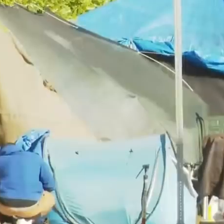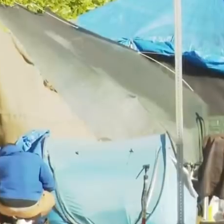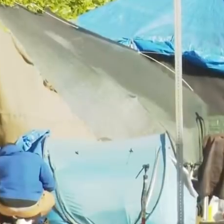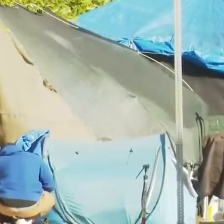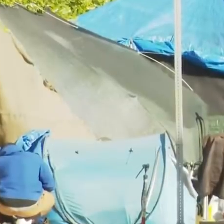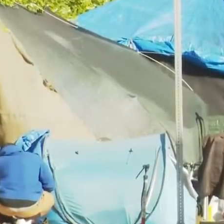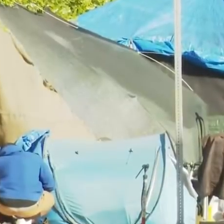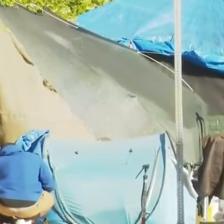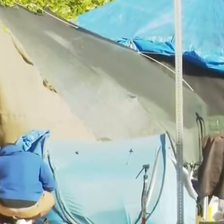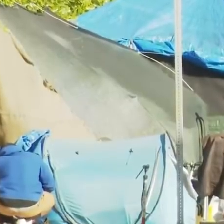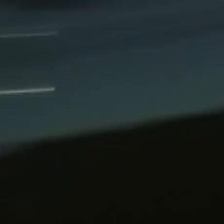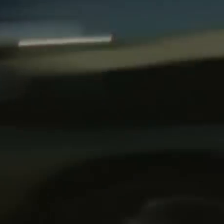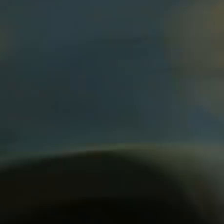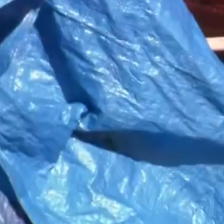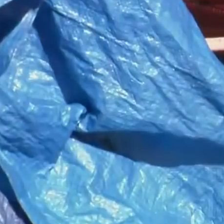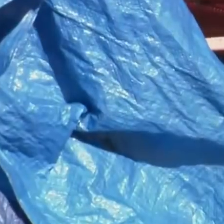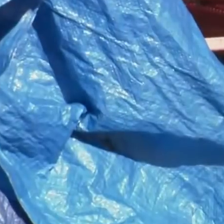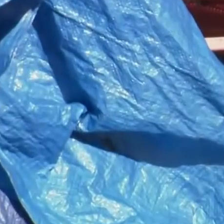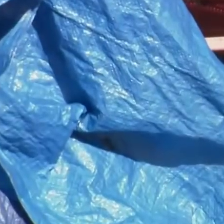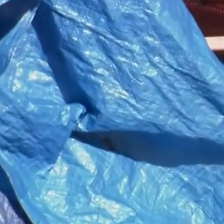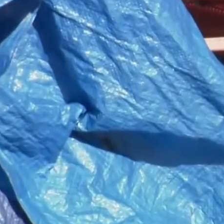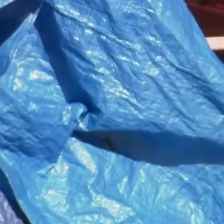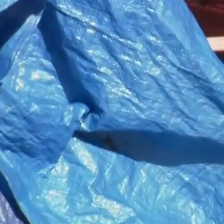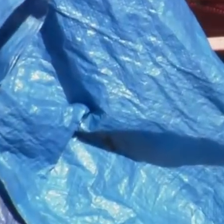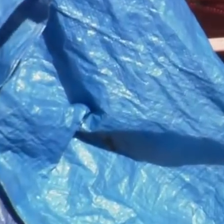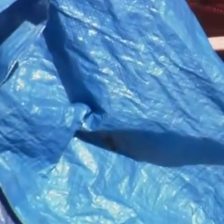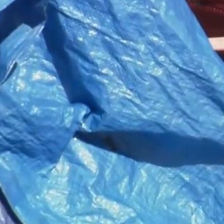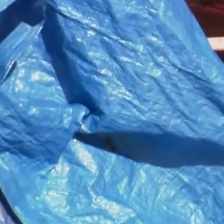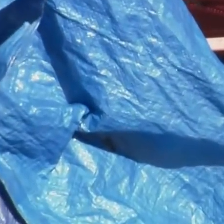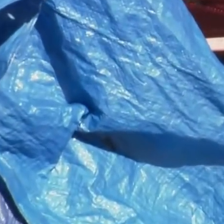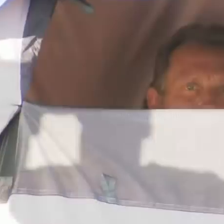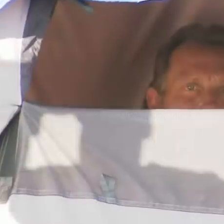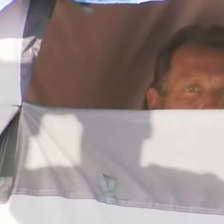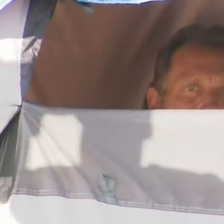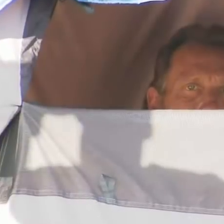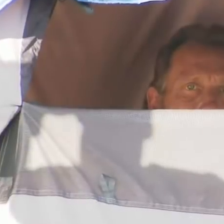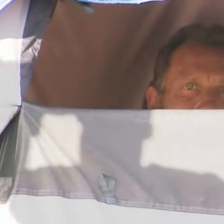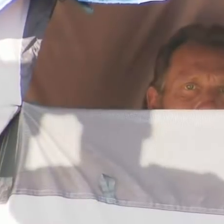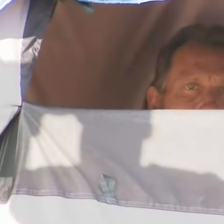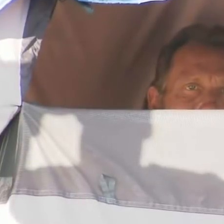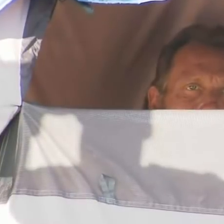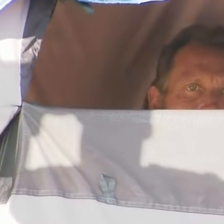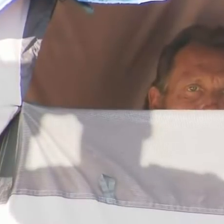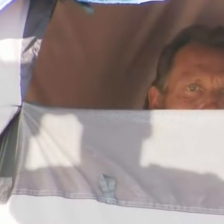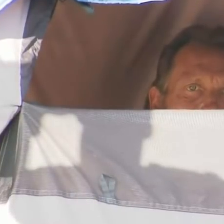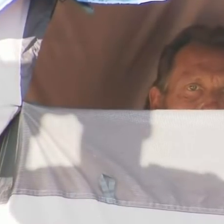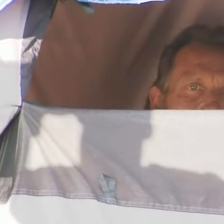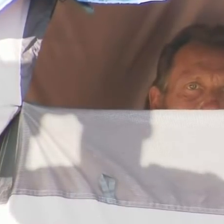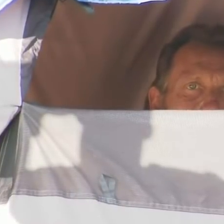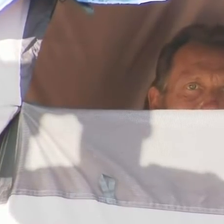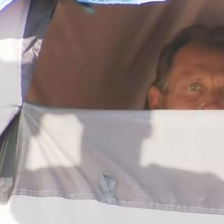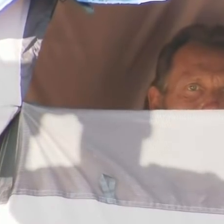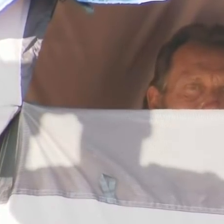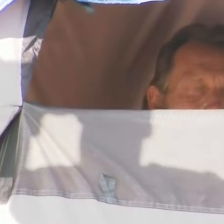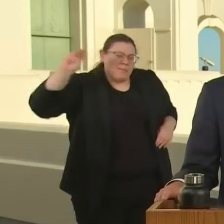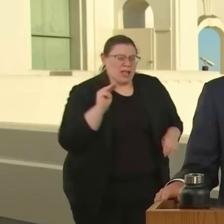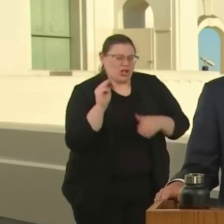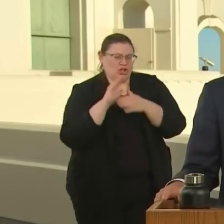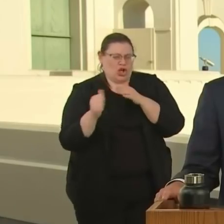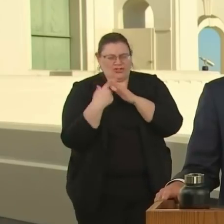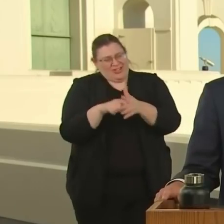homelessness. With the crisis growing and pressure mounting on local, state, and county leaders to make inroads, the mayor promised continued